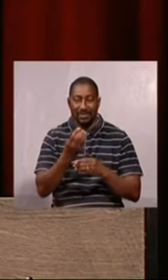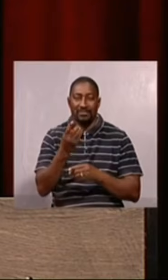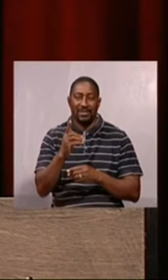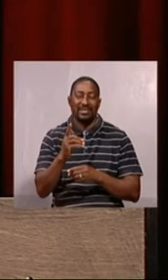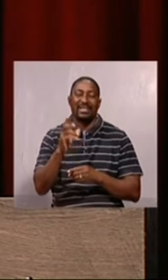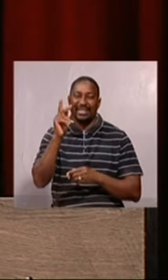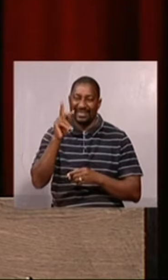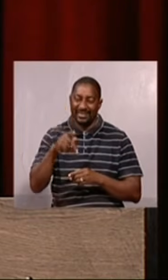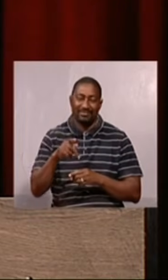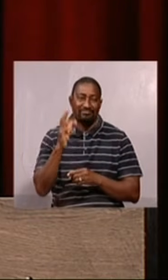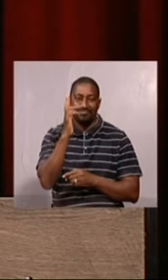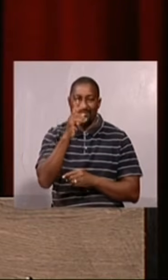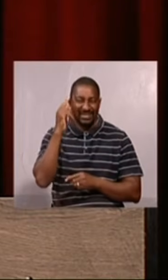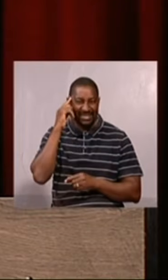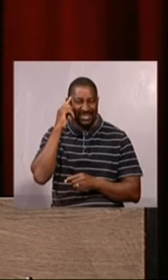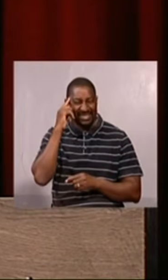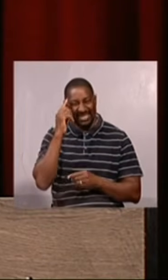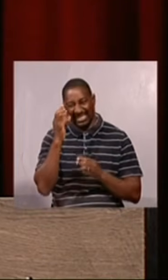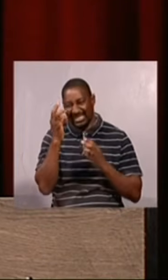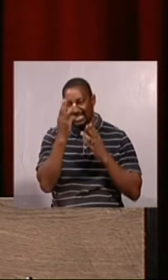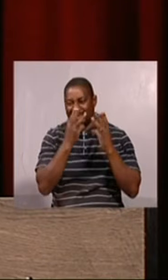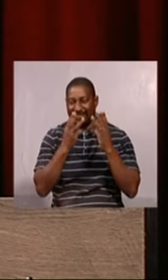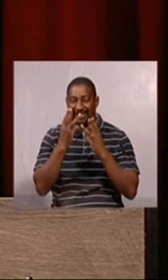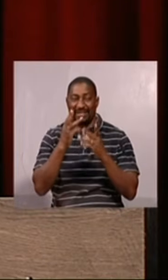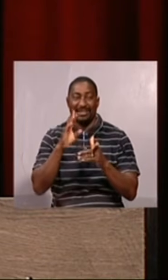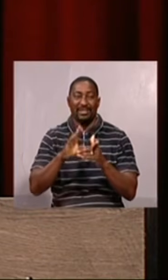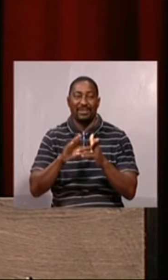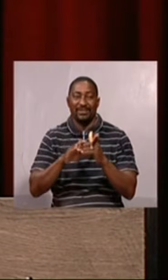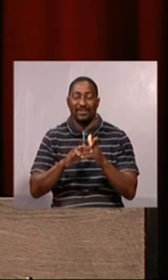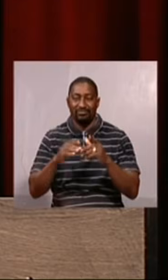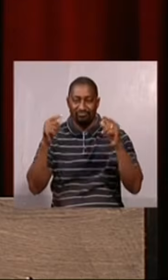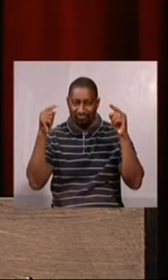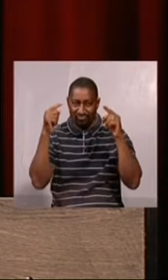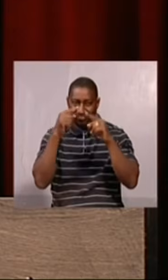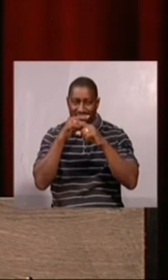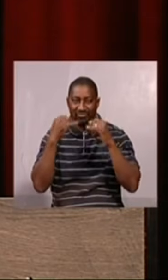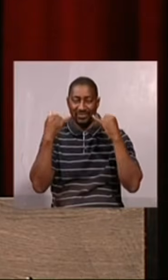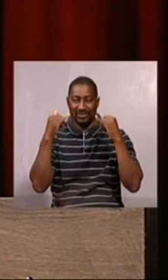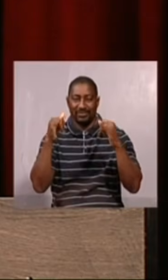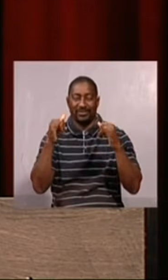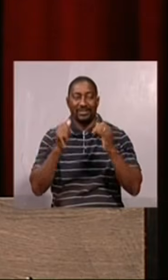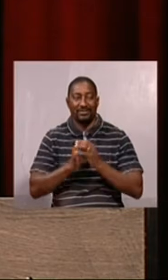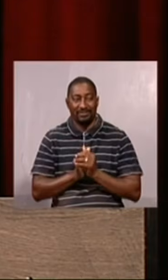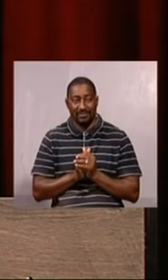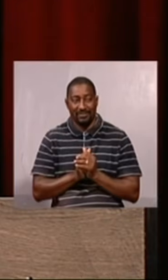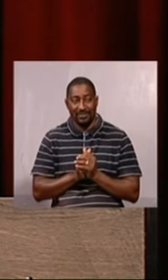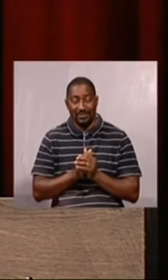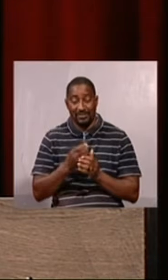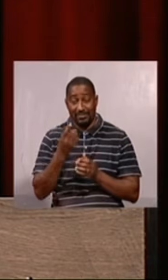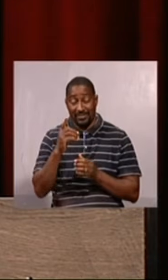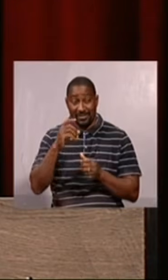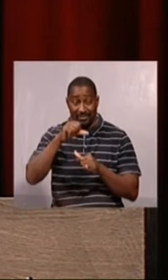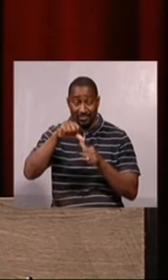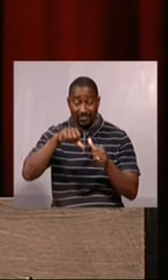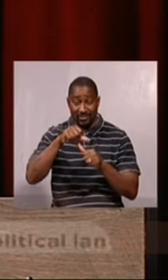about misinformation, data privacy, and the ethical use of digital strategies. The viral nature of social